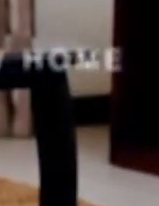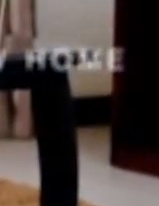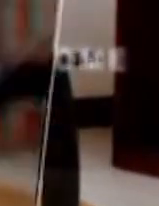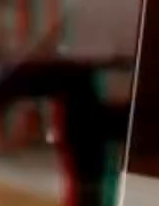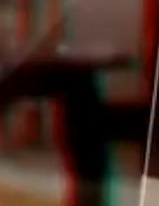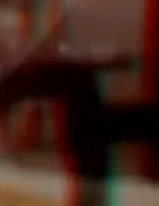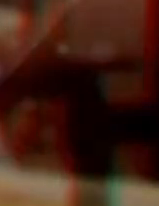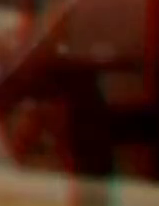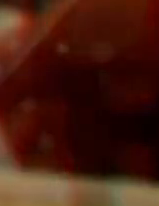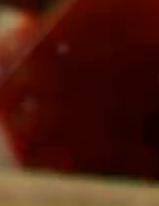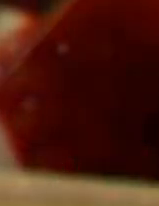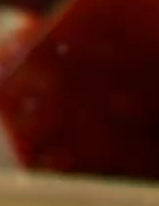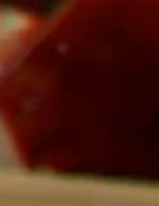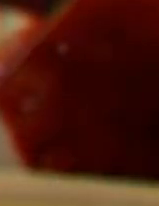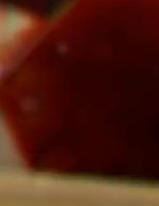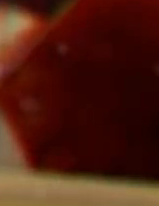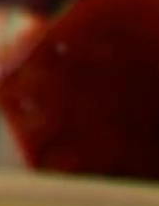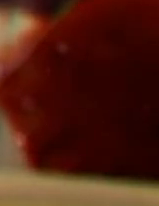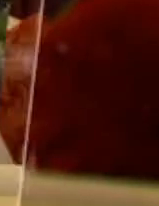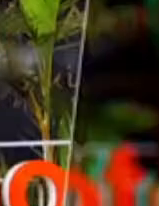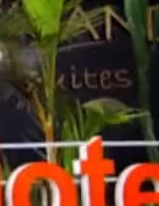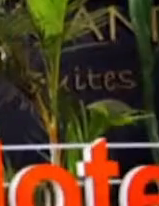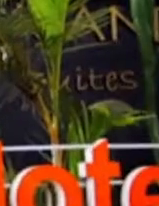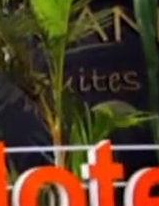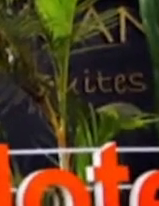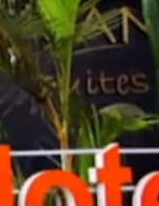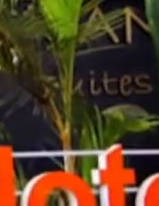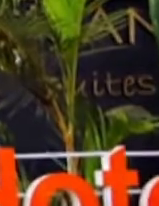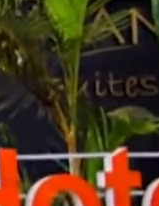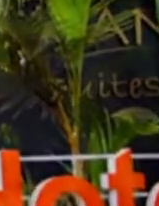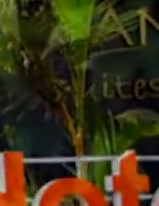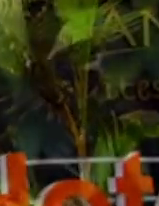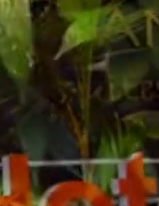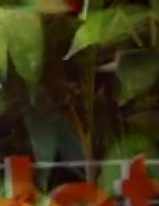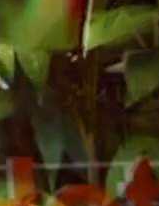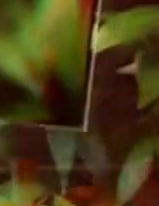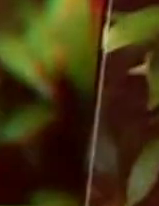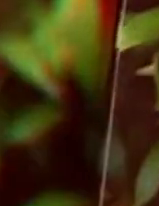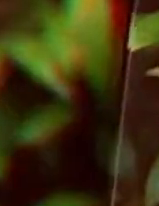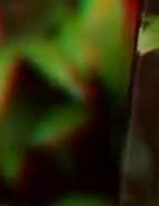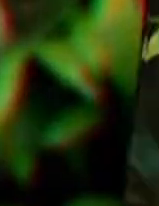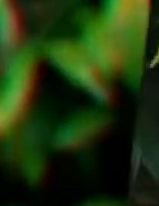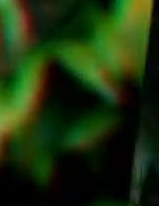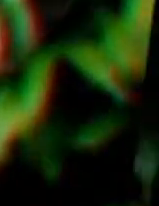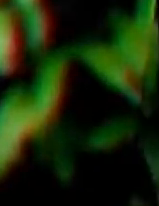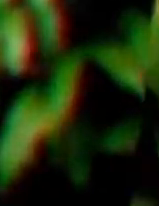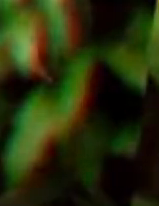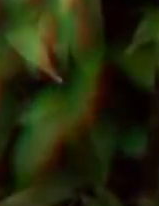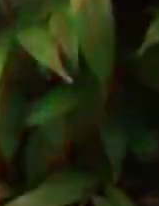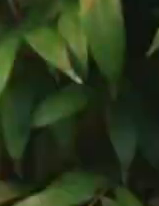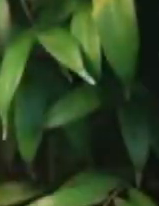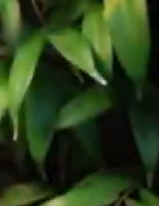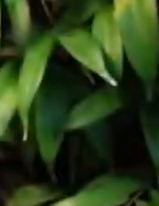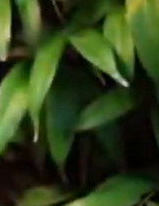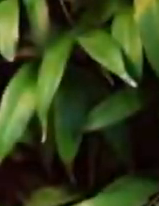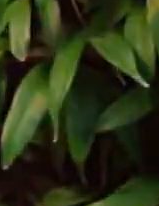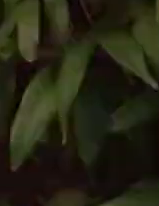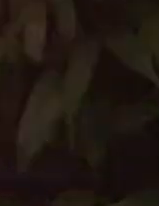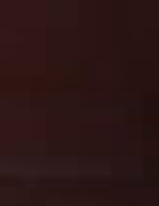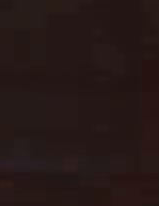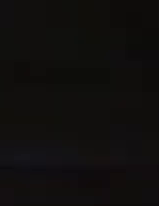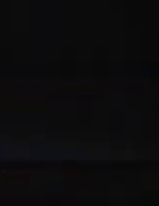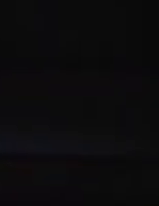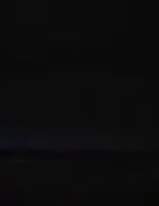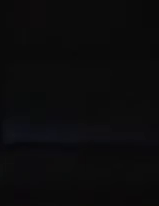Surrounded by scenic beauty, Our tropical setting allows you to escape the